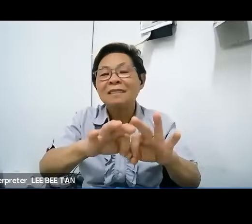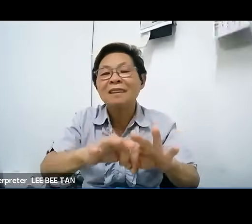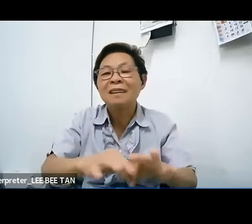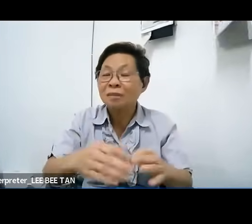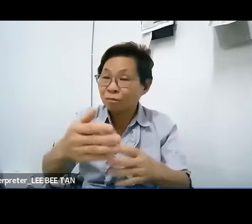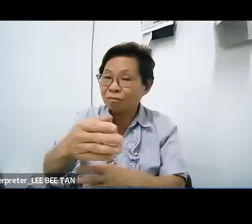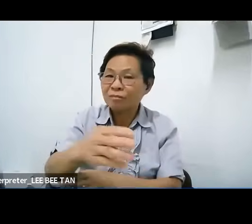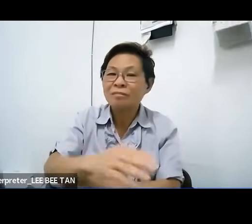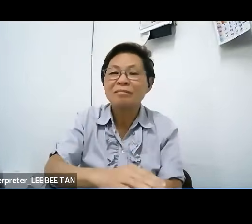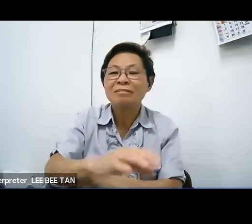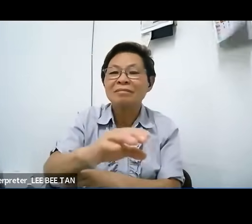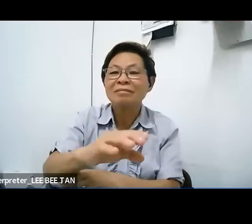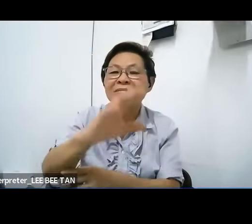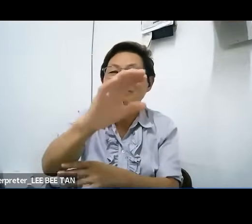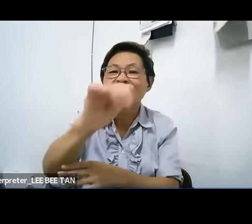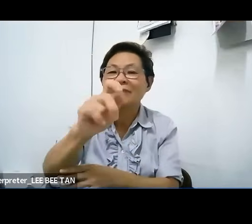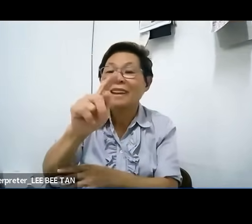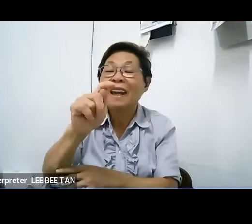yours.